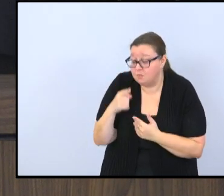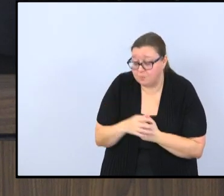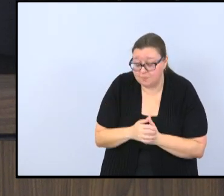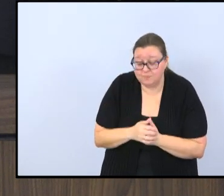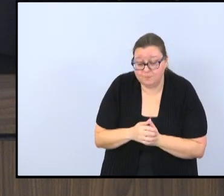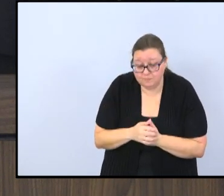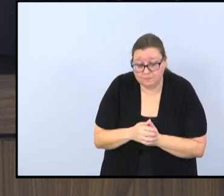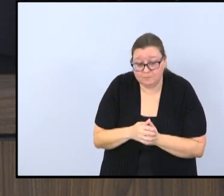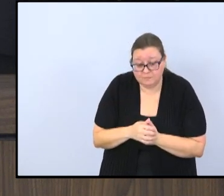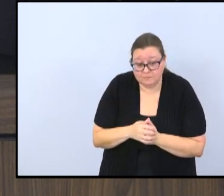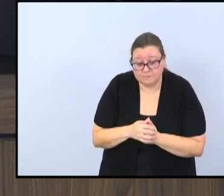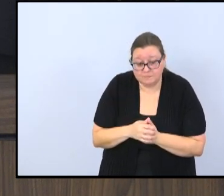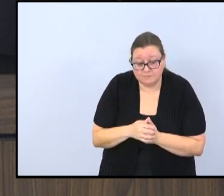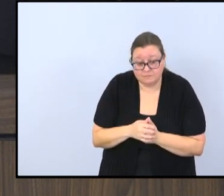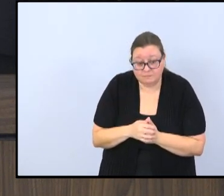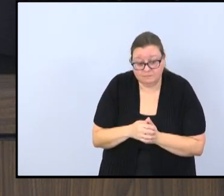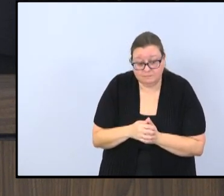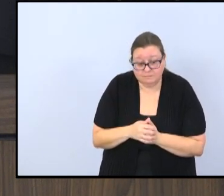you, Grant.